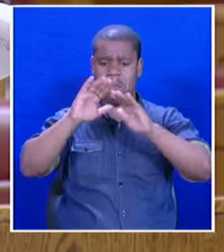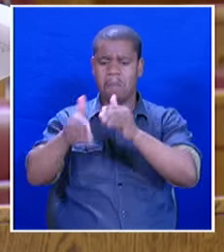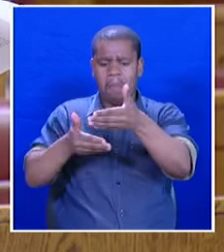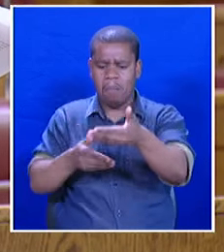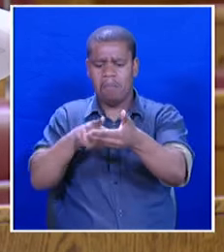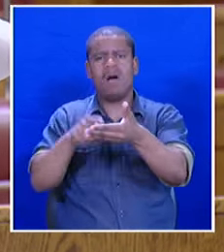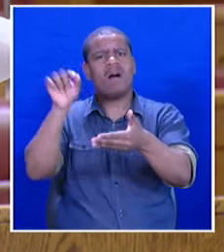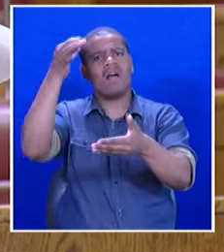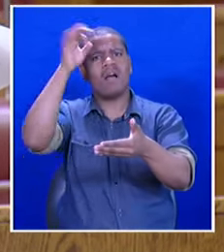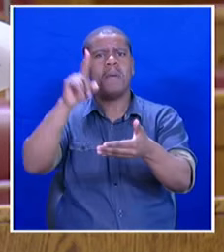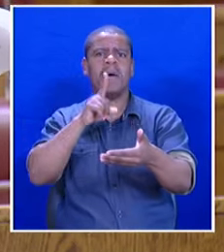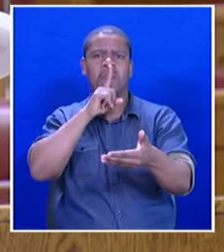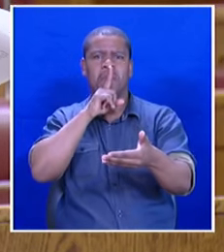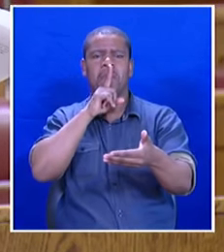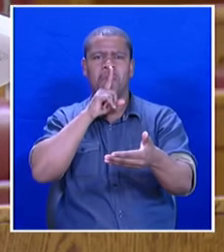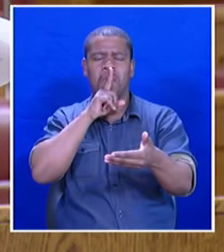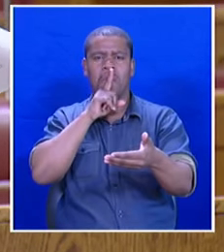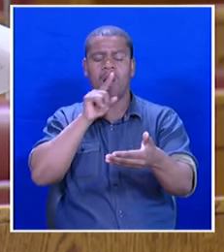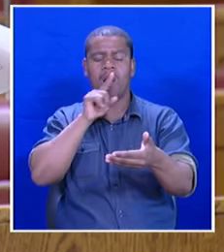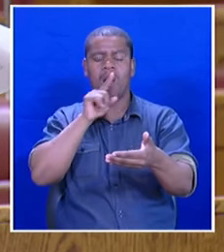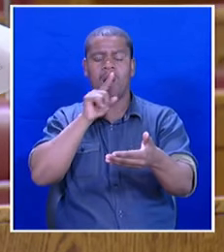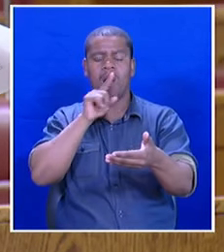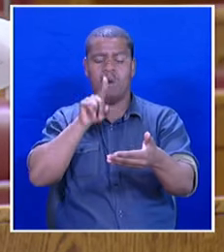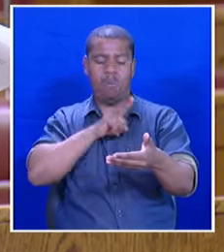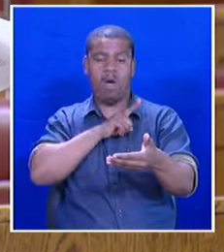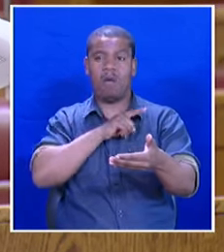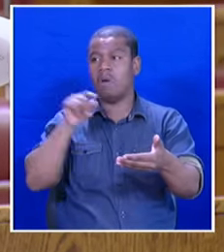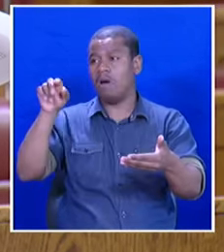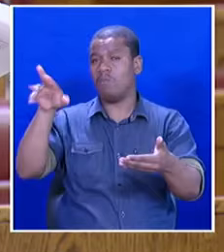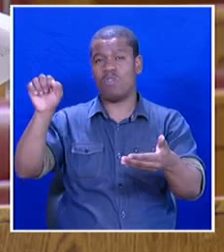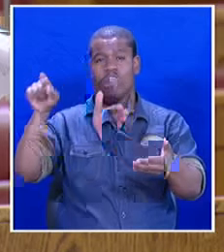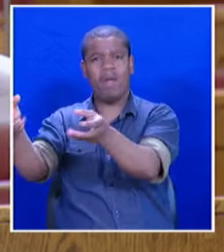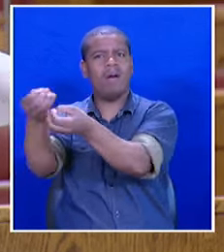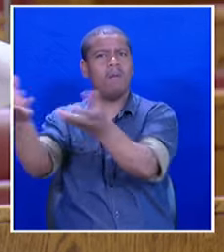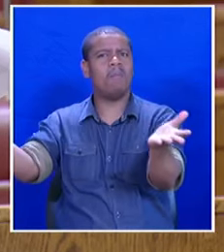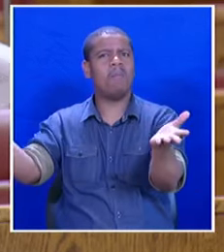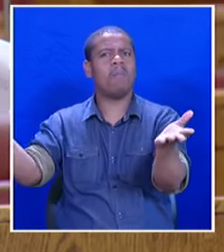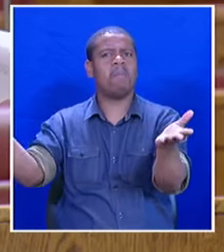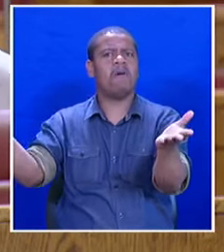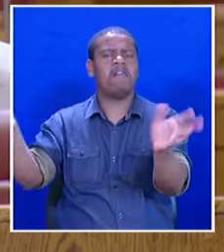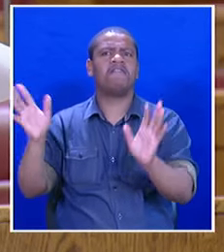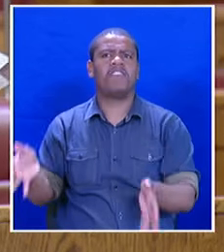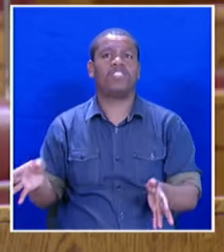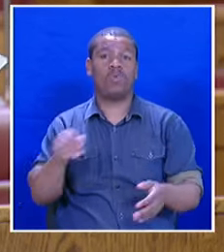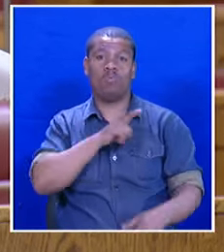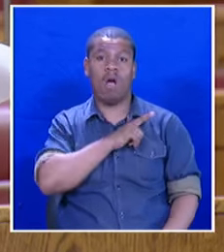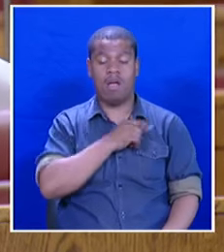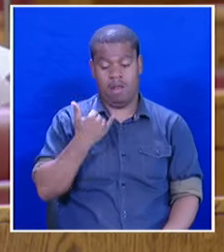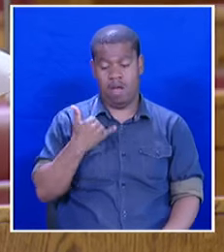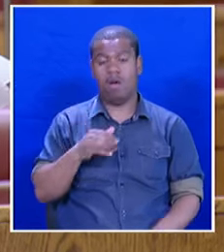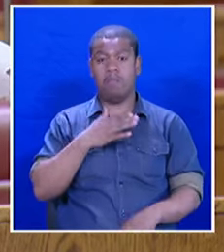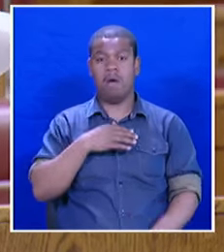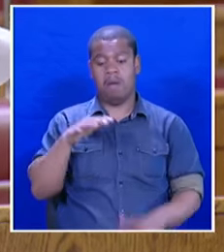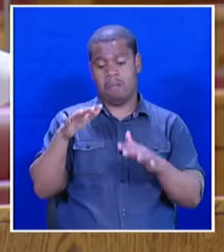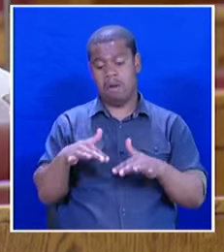made public by Russia already, and when will it be tabled in Parliament? Not only